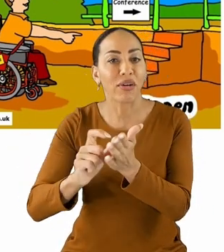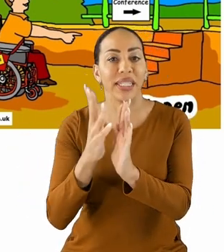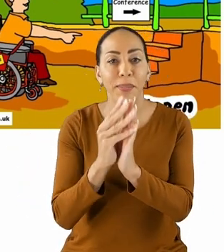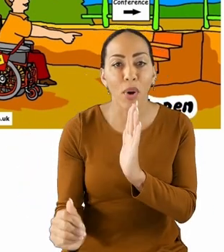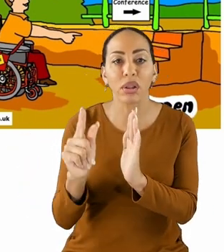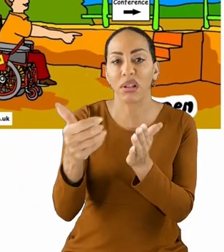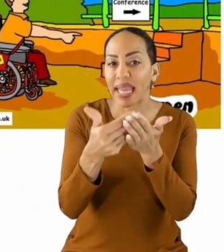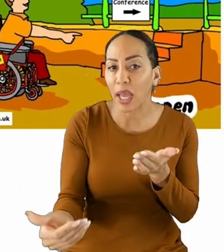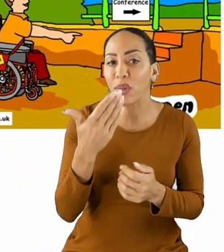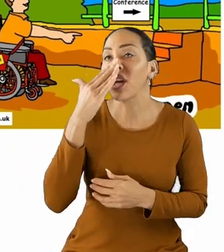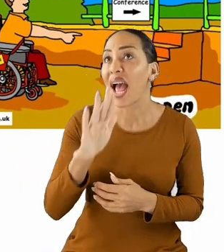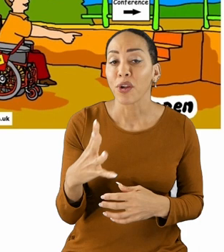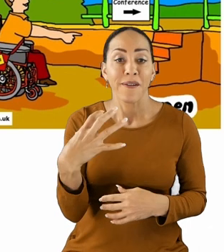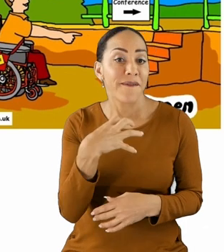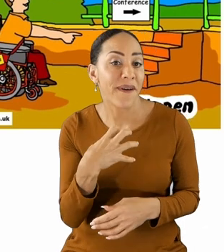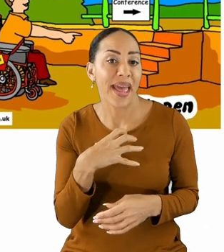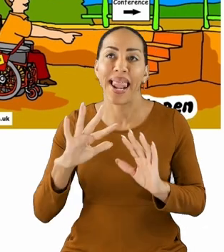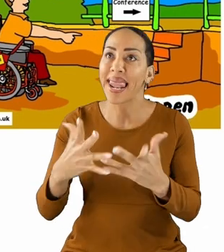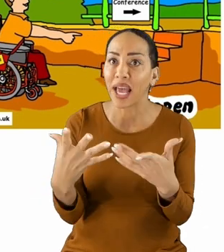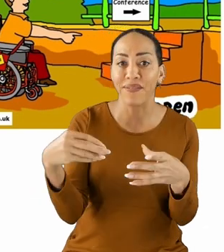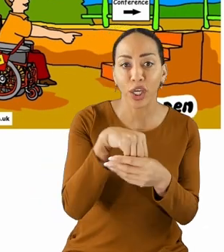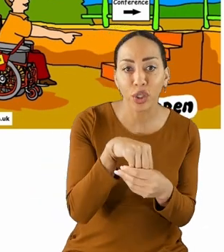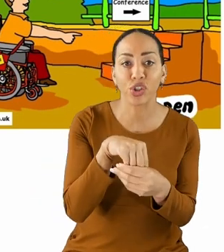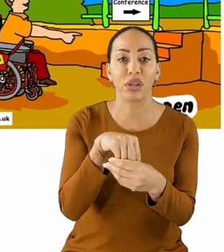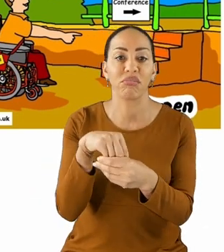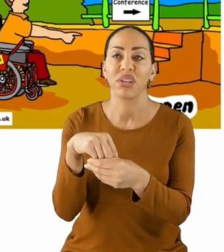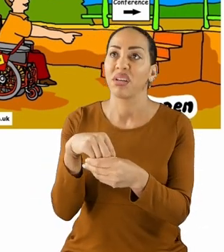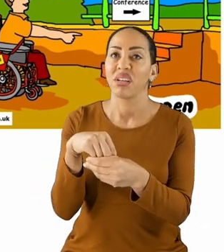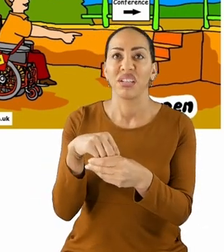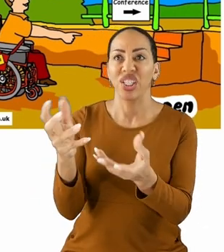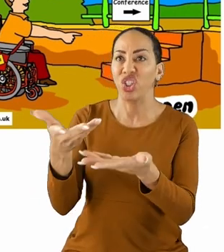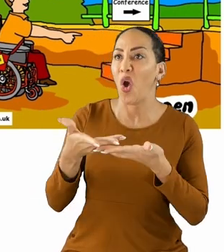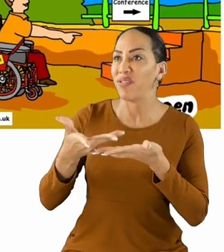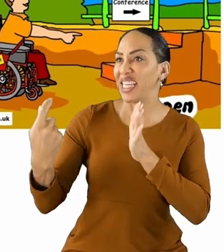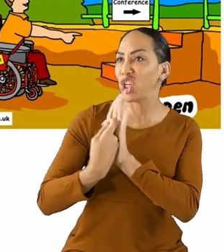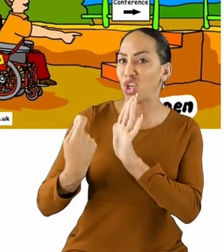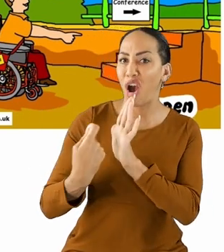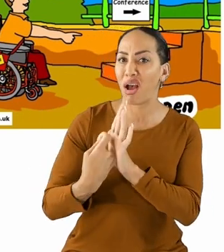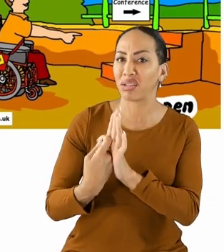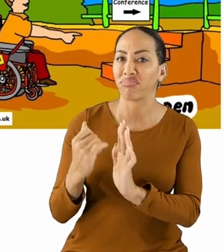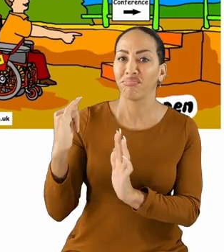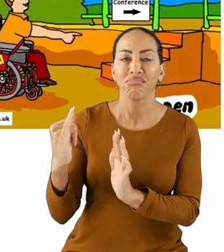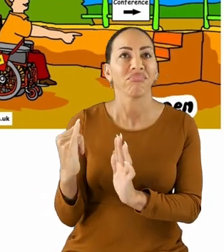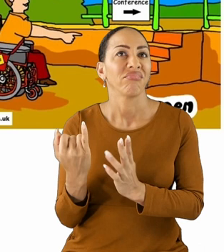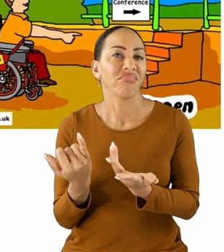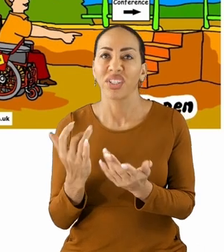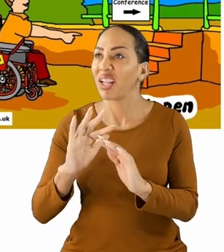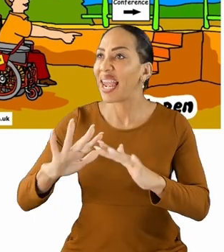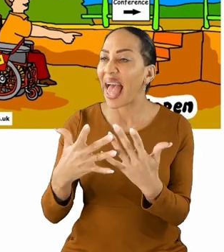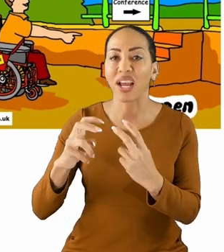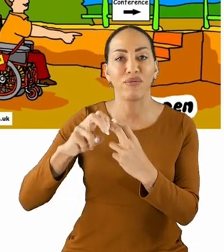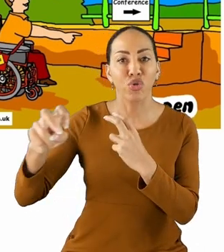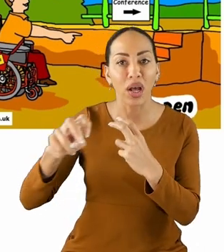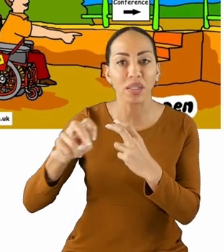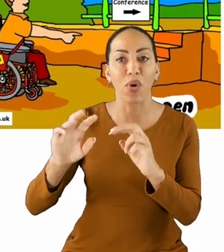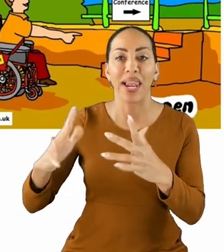financial independence, segregation, charity models, the language we use, attitude, fear, lack of inclusion,